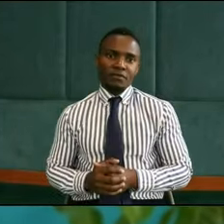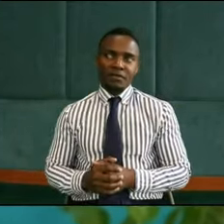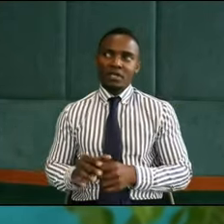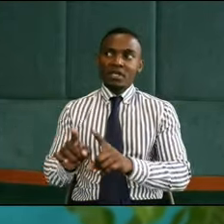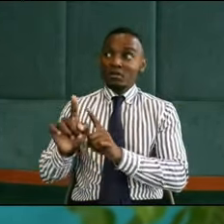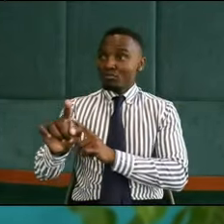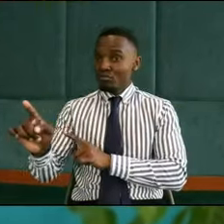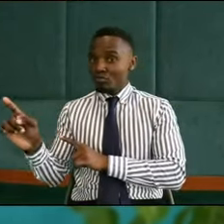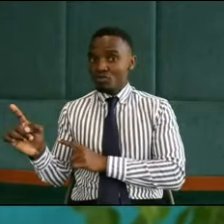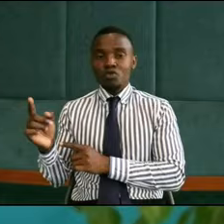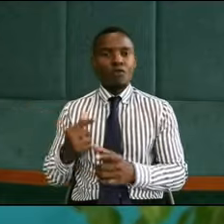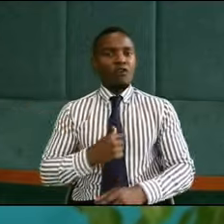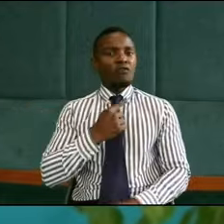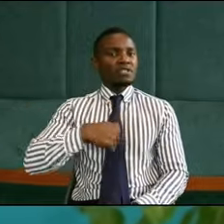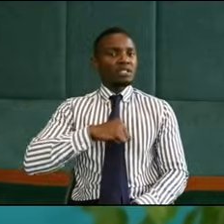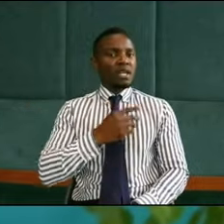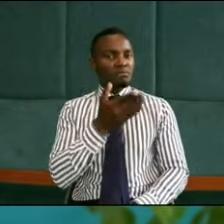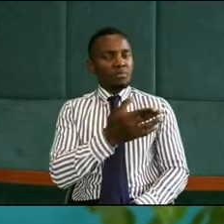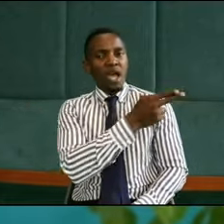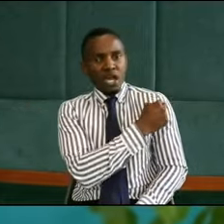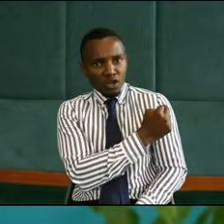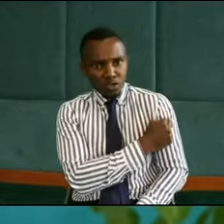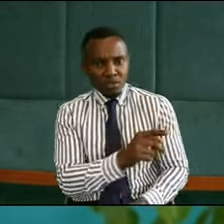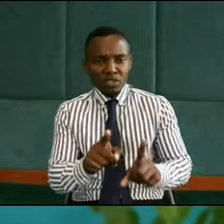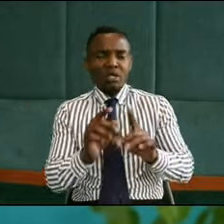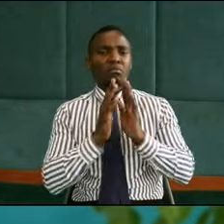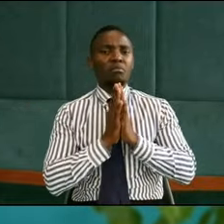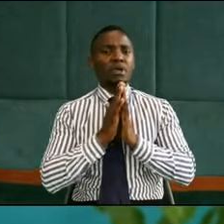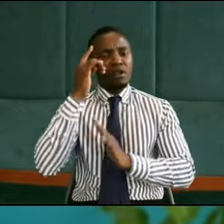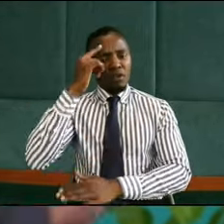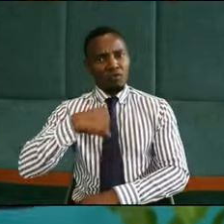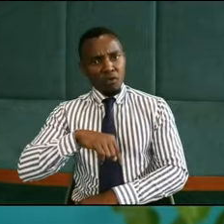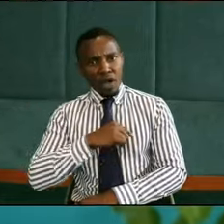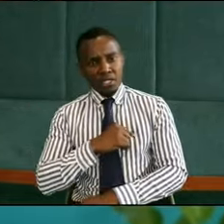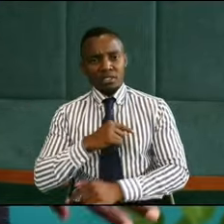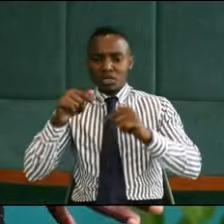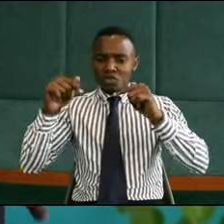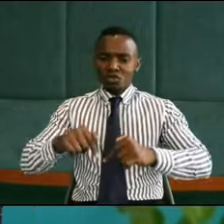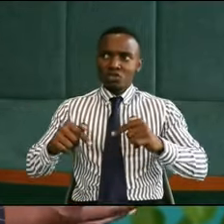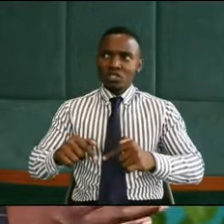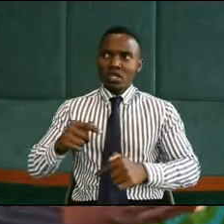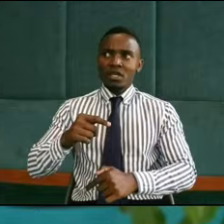have visited us in the hospital and prayed for us and laid your hands unto us today, and